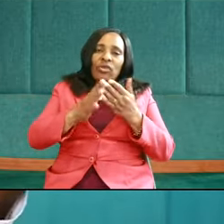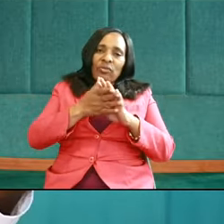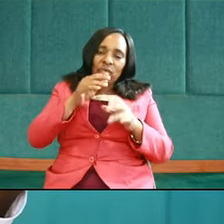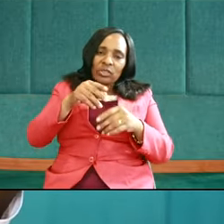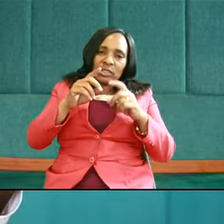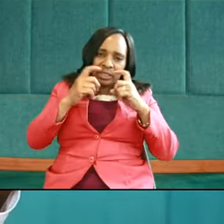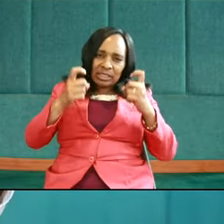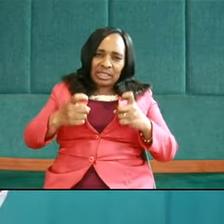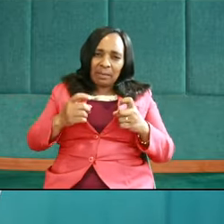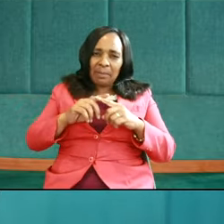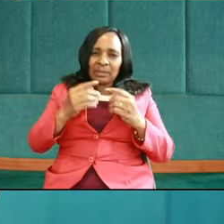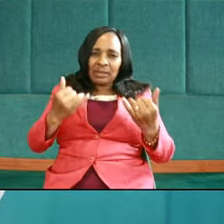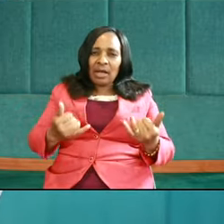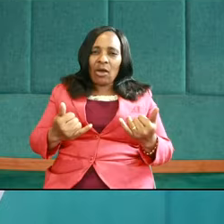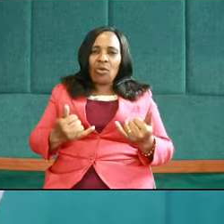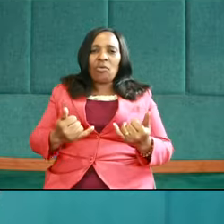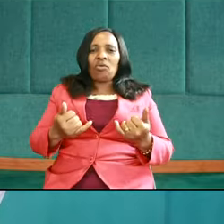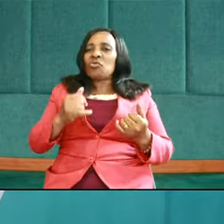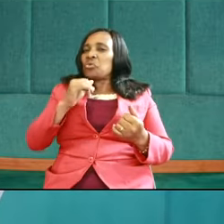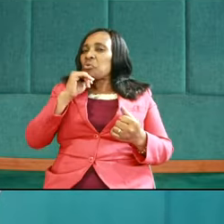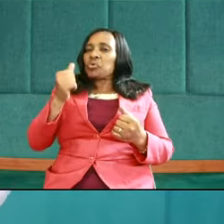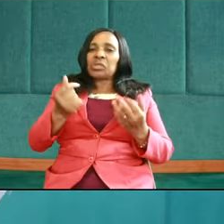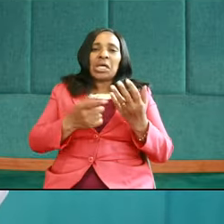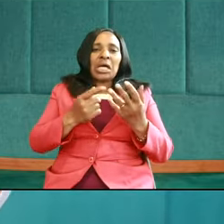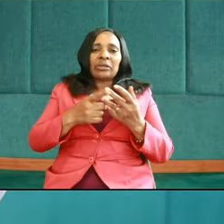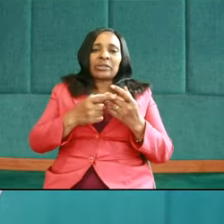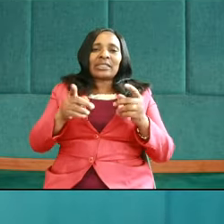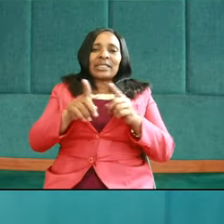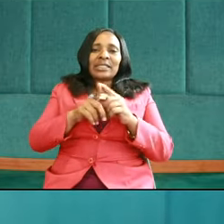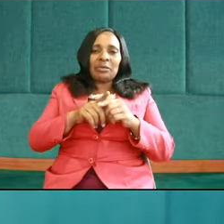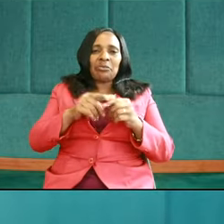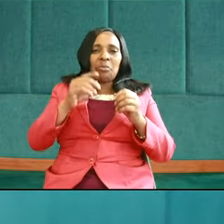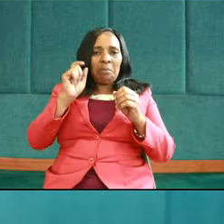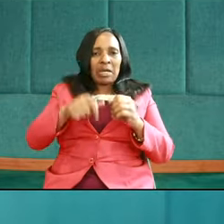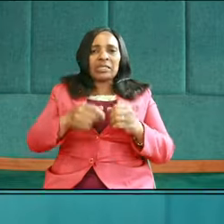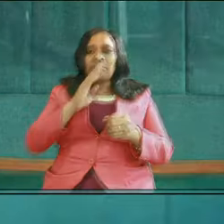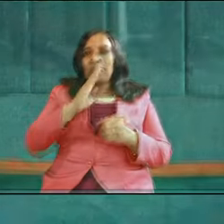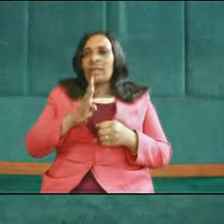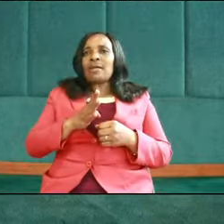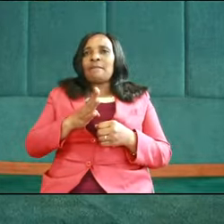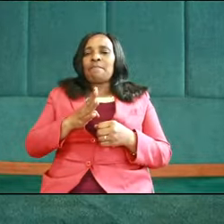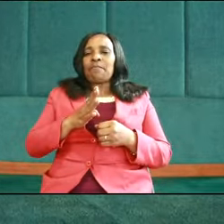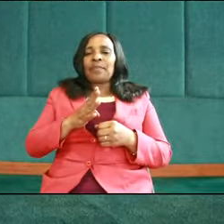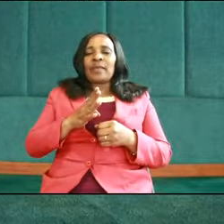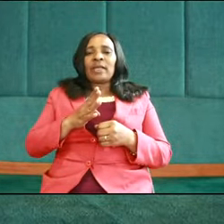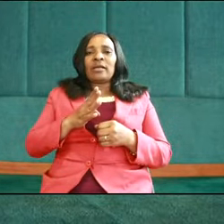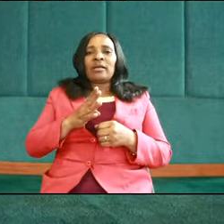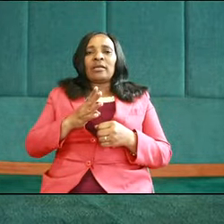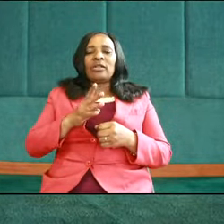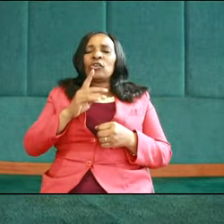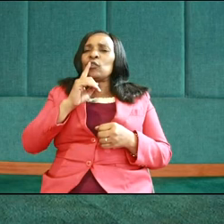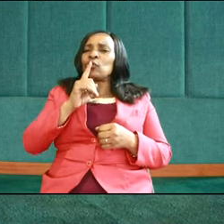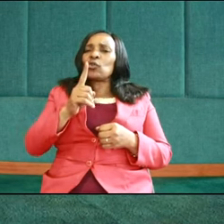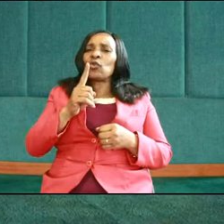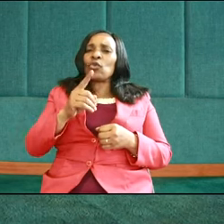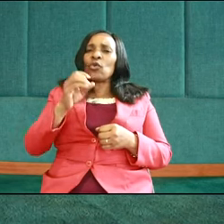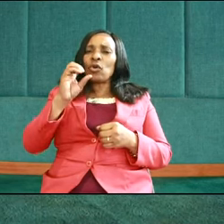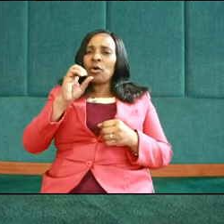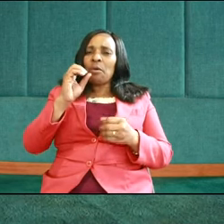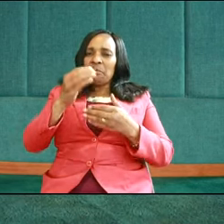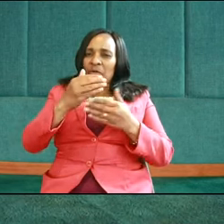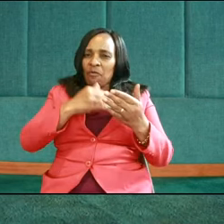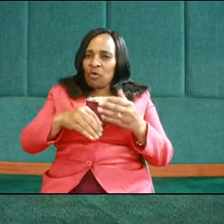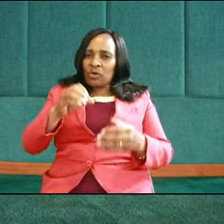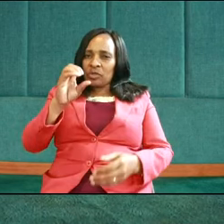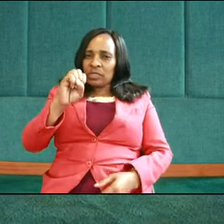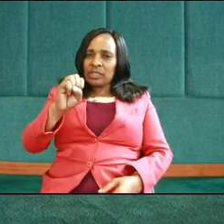world, unfortunately, it's not as accountable as it needs to be. So before Sid goes out, I actually wanted